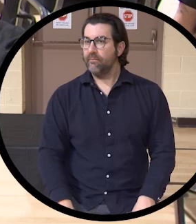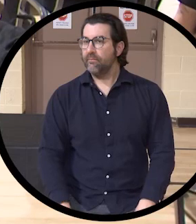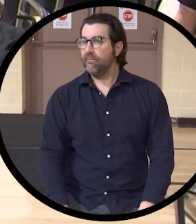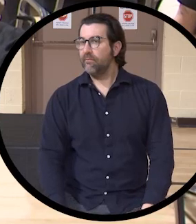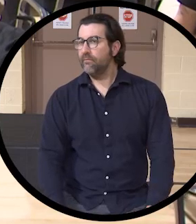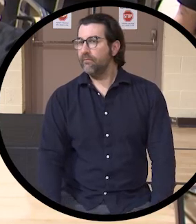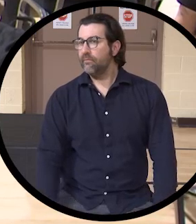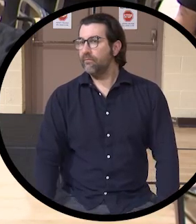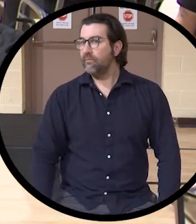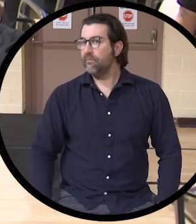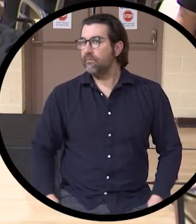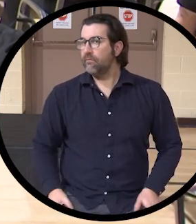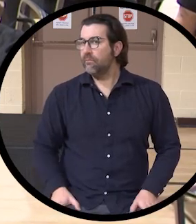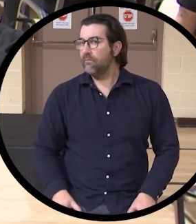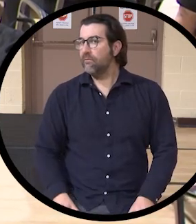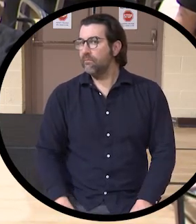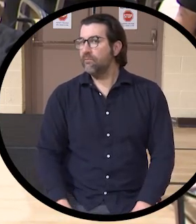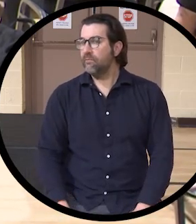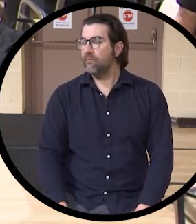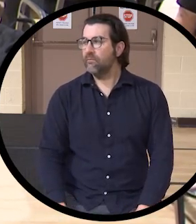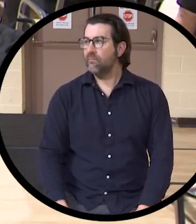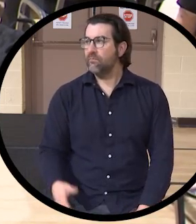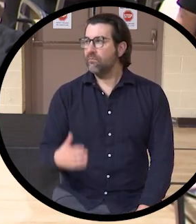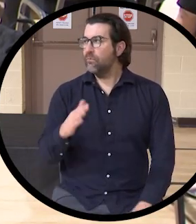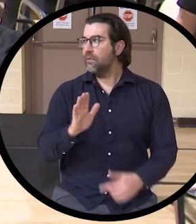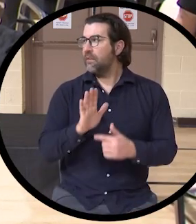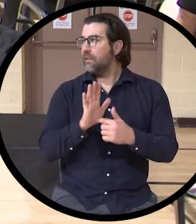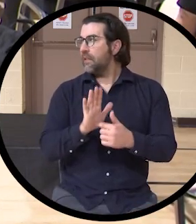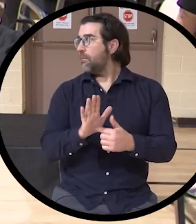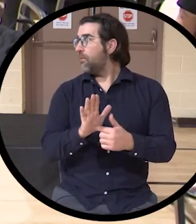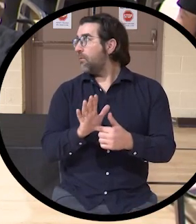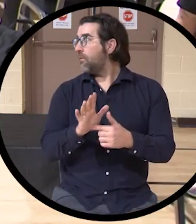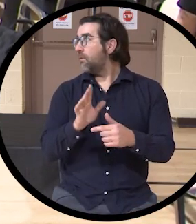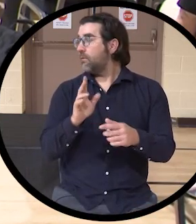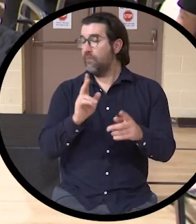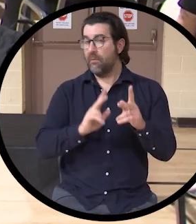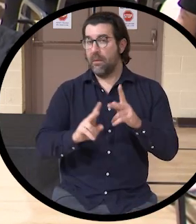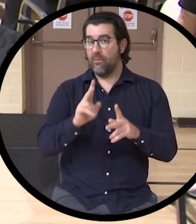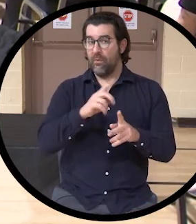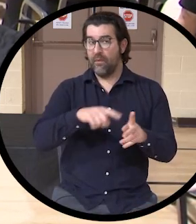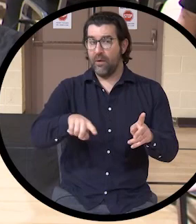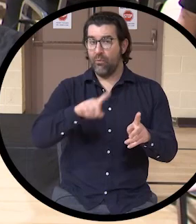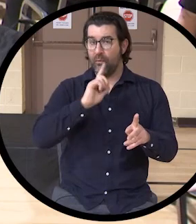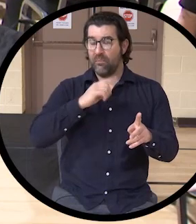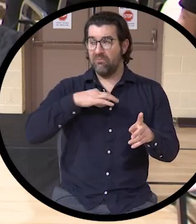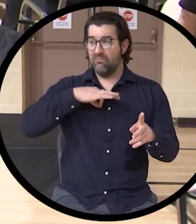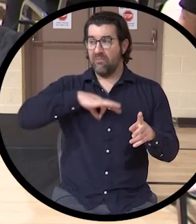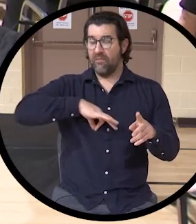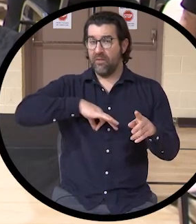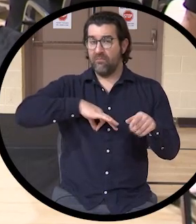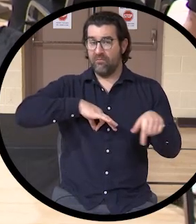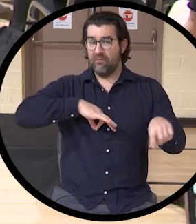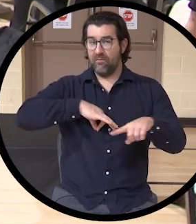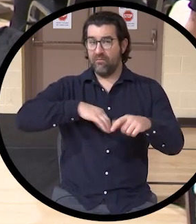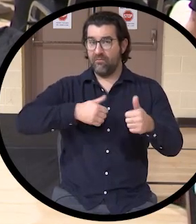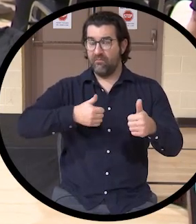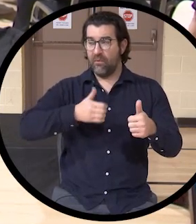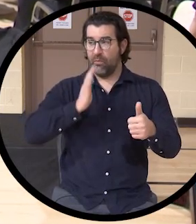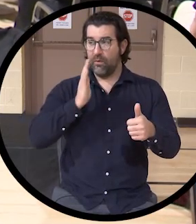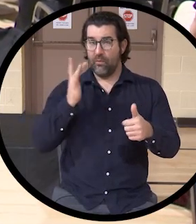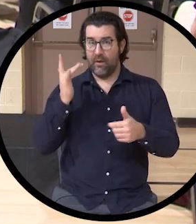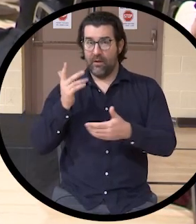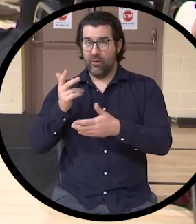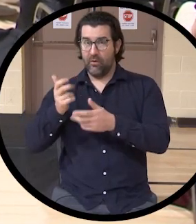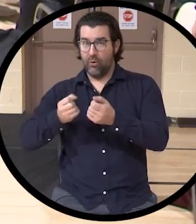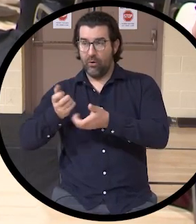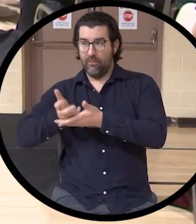Yeah, I think that those are a really great example of actually the people that would benefit most, because when cars are parked at the intersection,